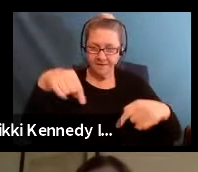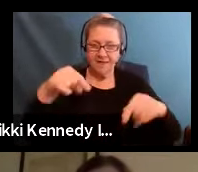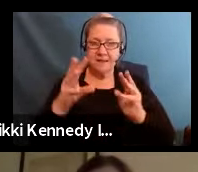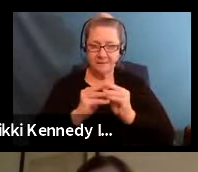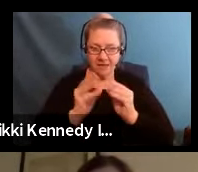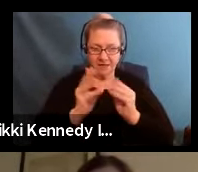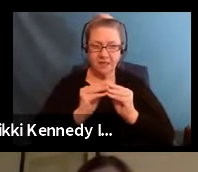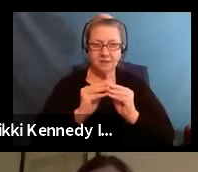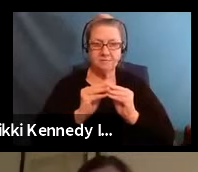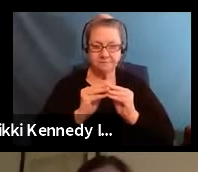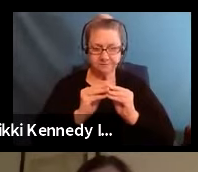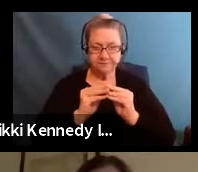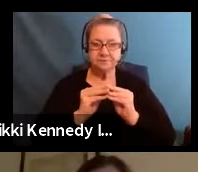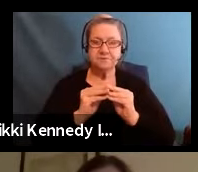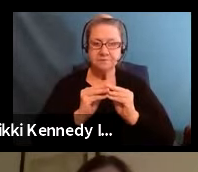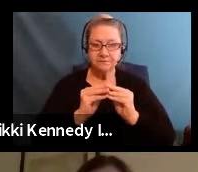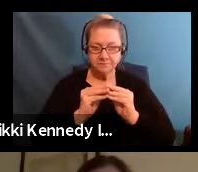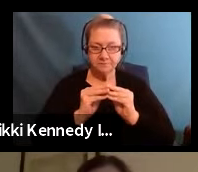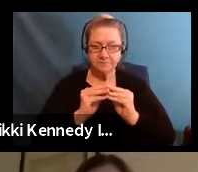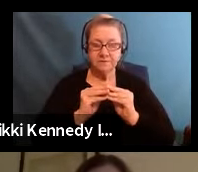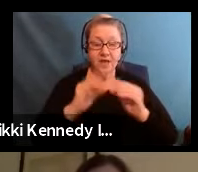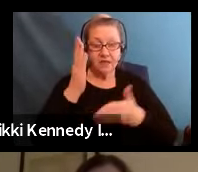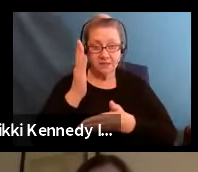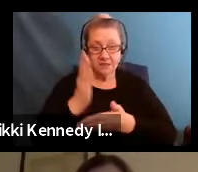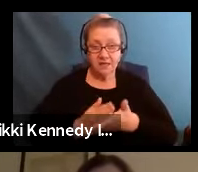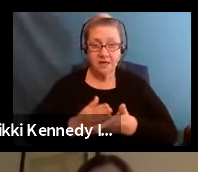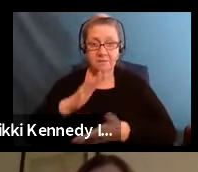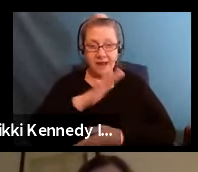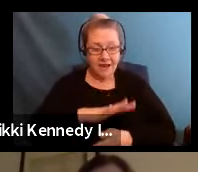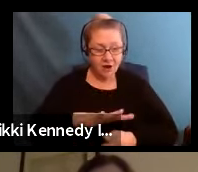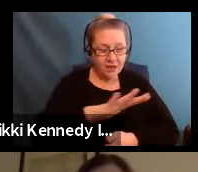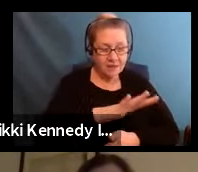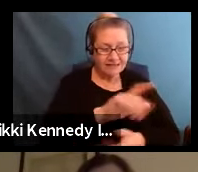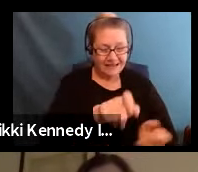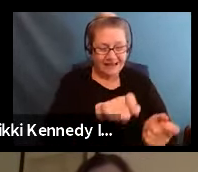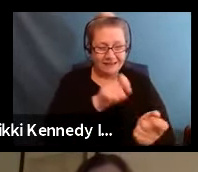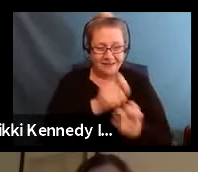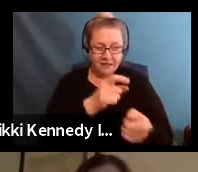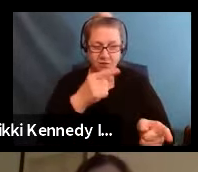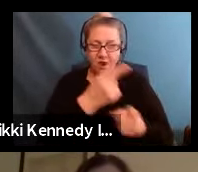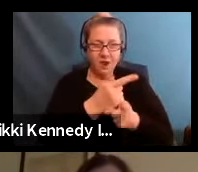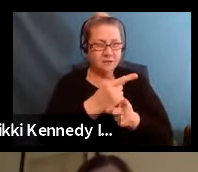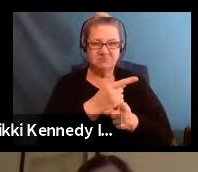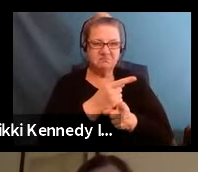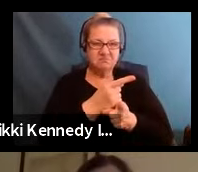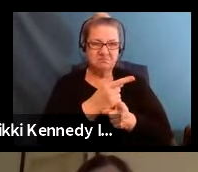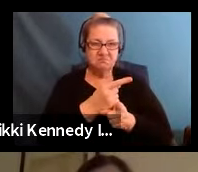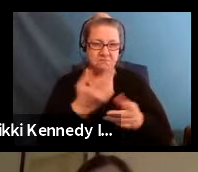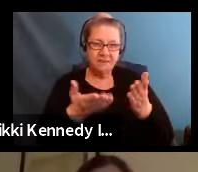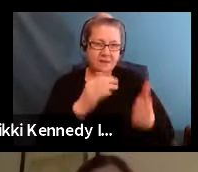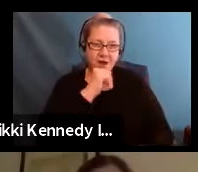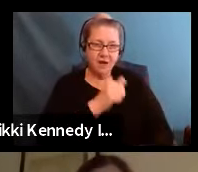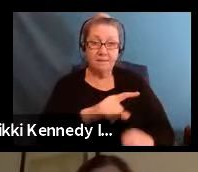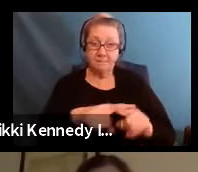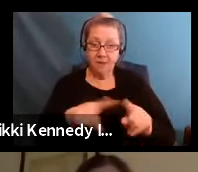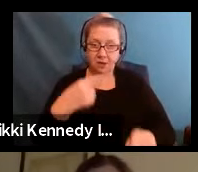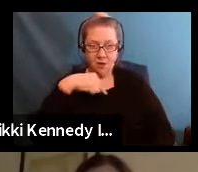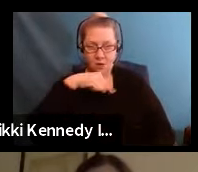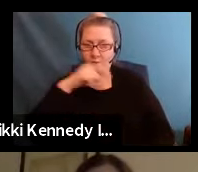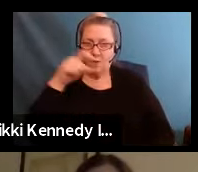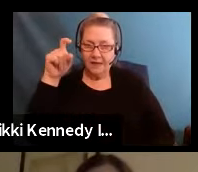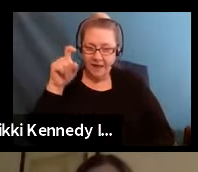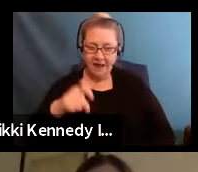be some areas that won't get it exactly the way they want it, but we have to just